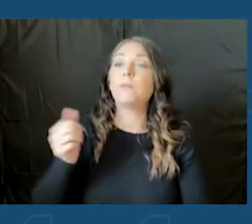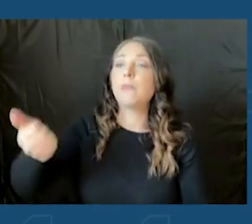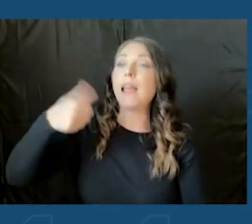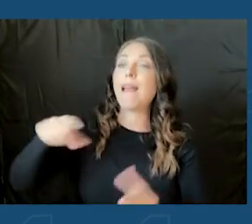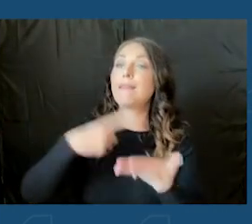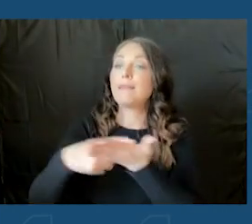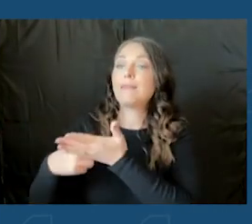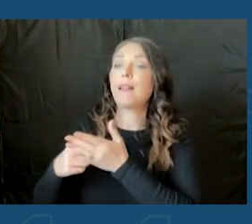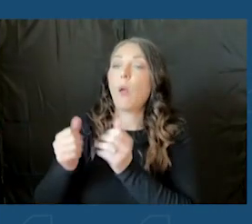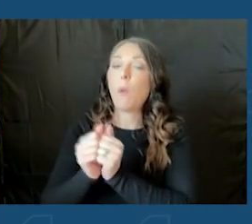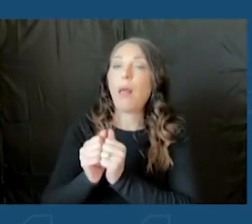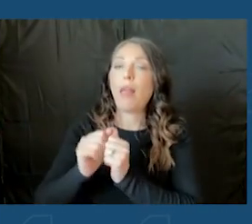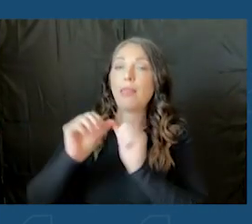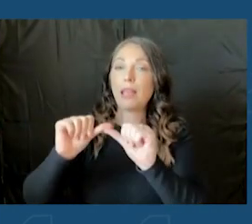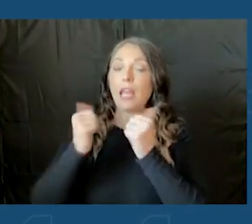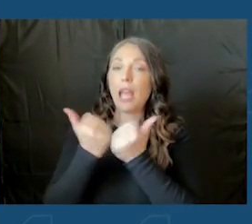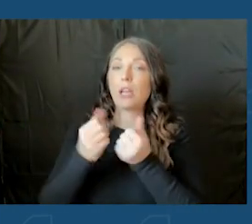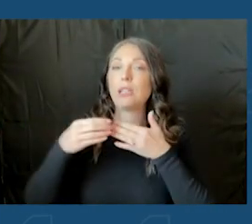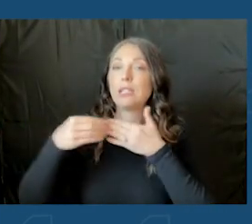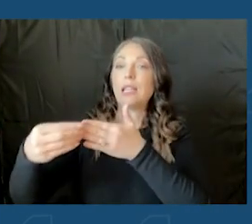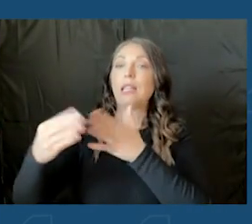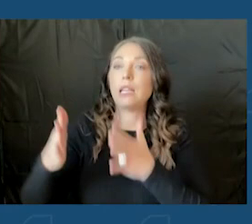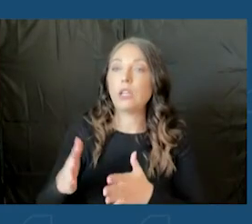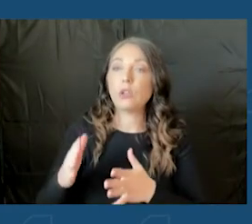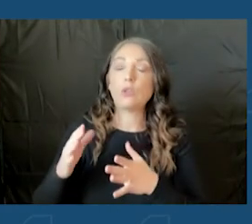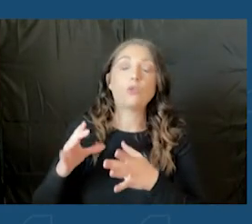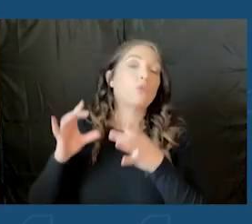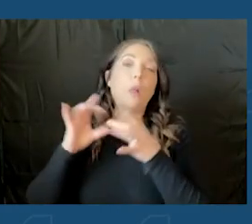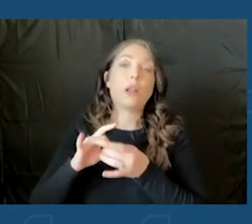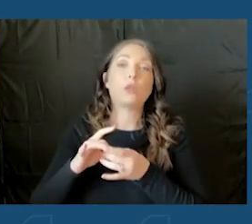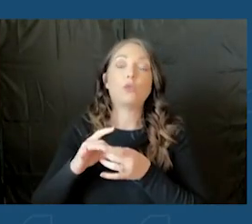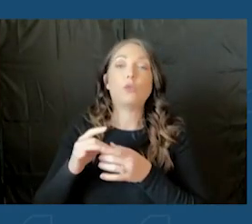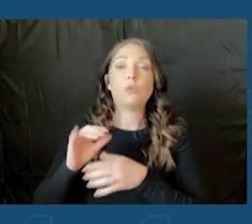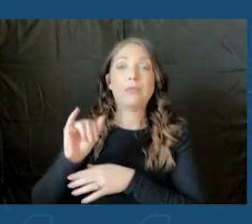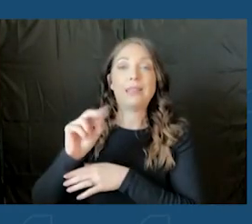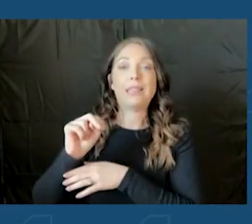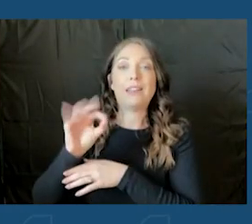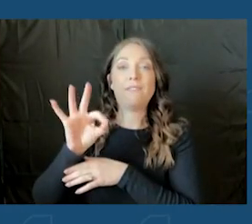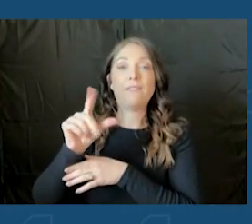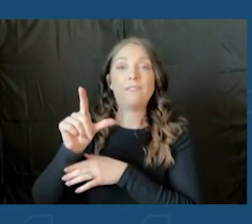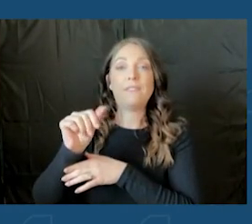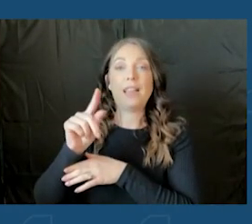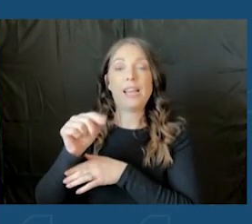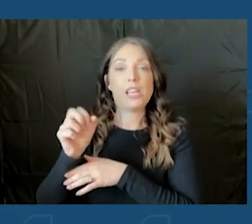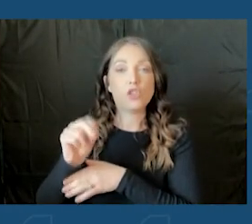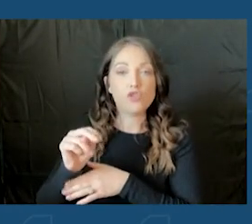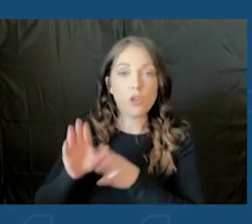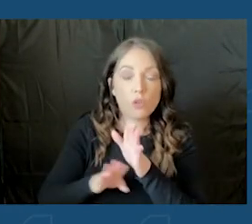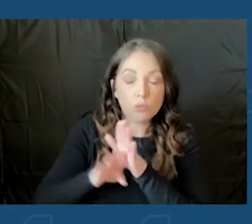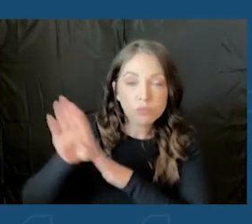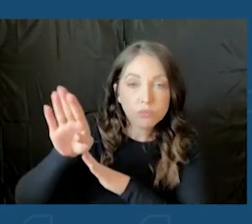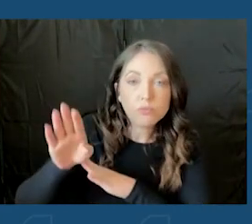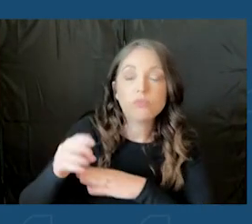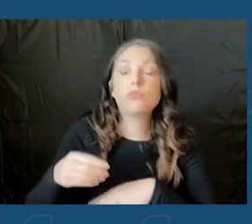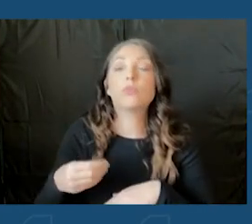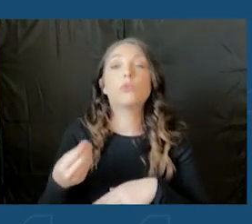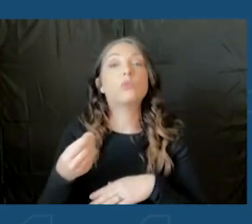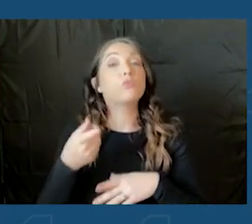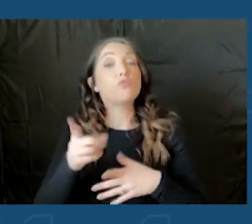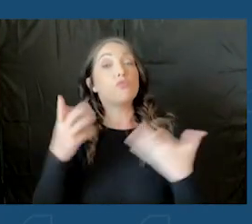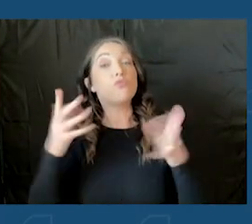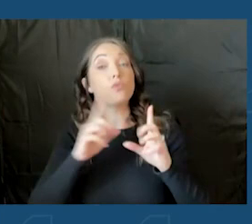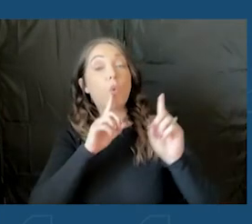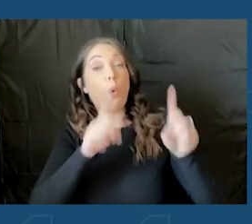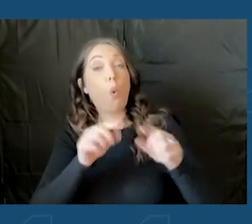at this cabinet meeting regarding rising inflation costs and their effects on state agencies? And have you ordered agencies in